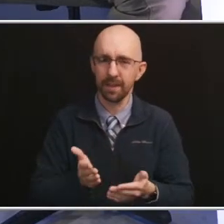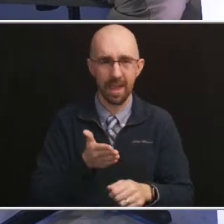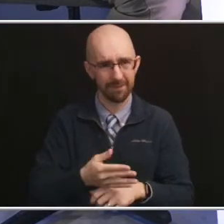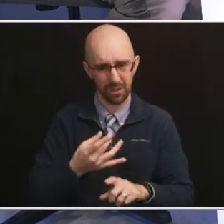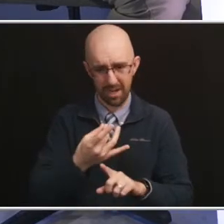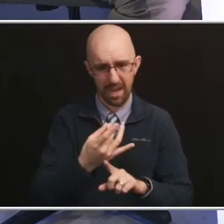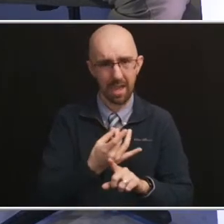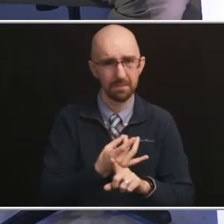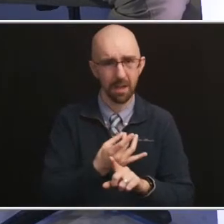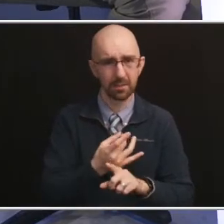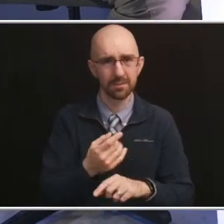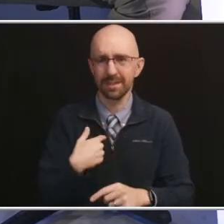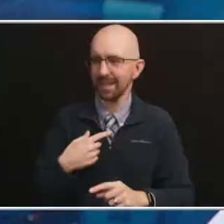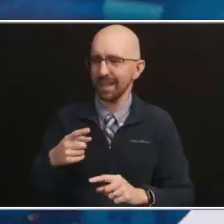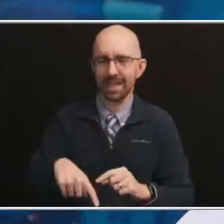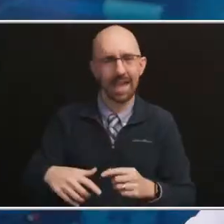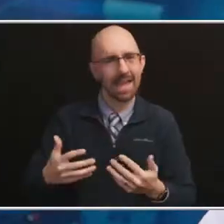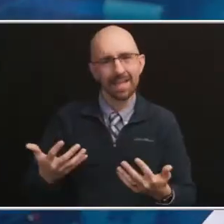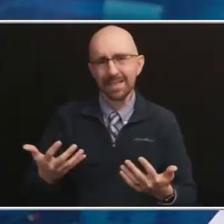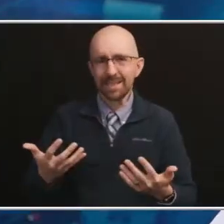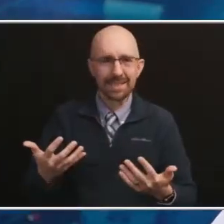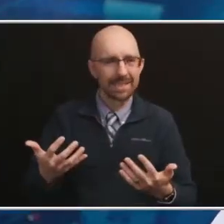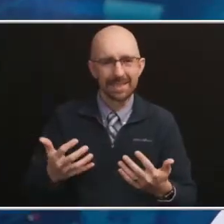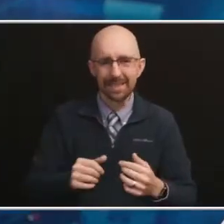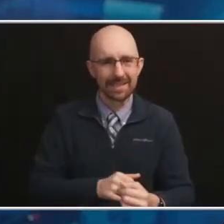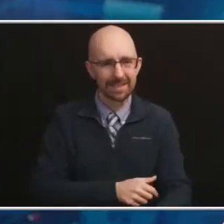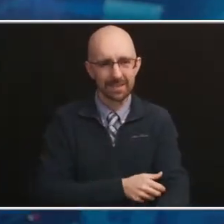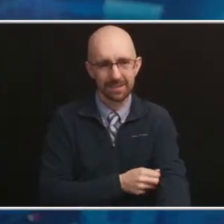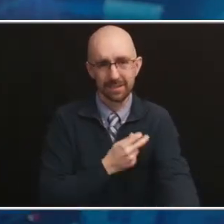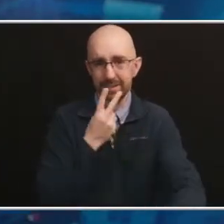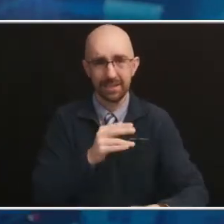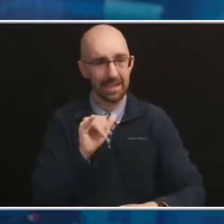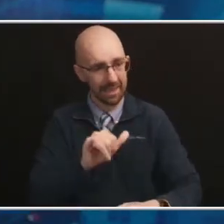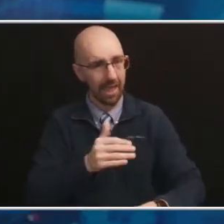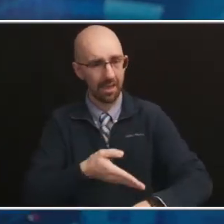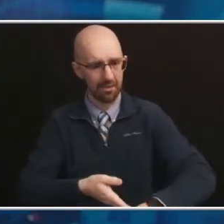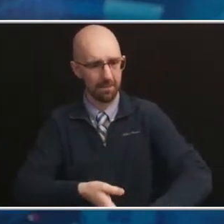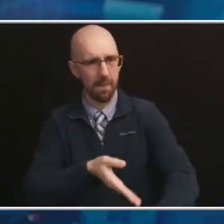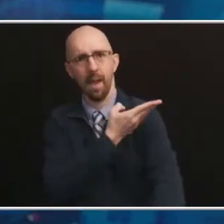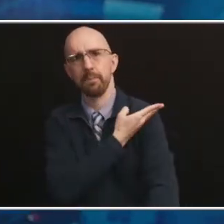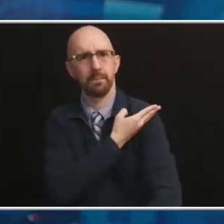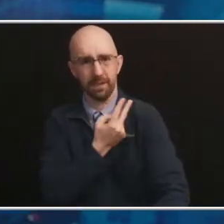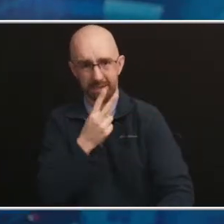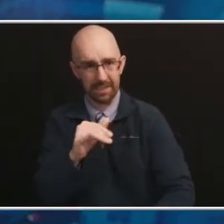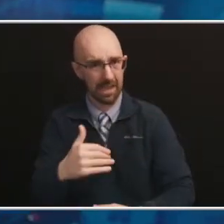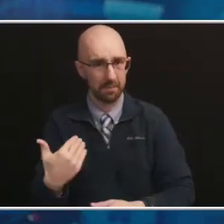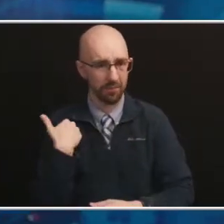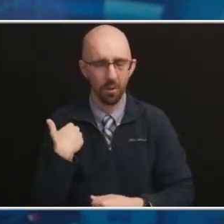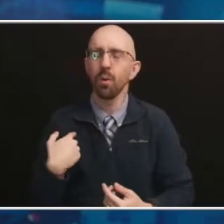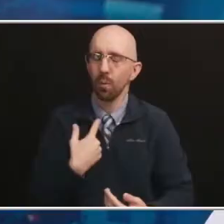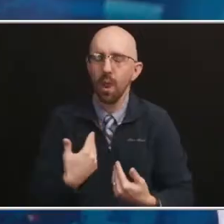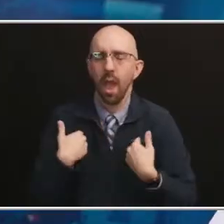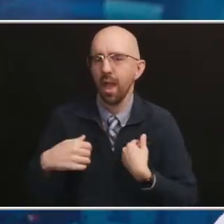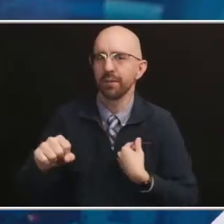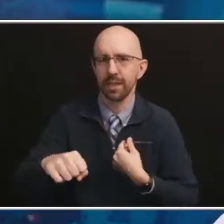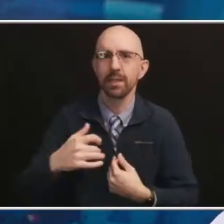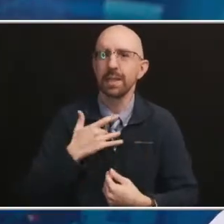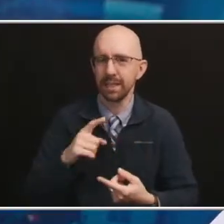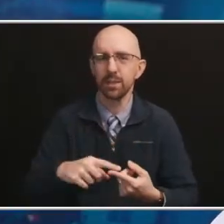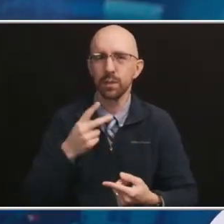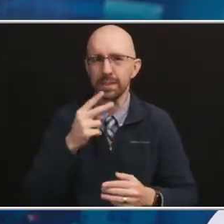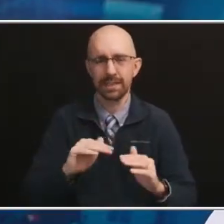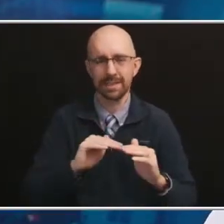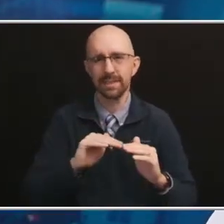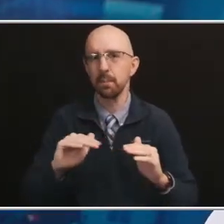I can't say. Have you seen this dramatic of an improvement before? Well, so we have, yes, Yeah. we tend to see stability from